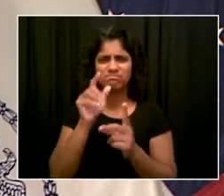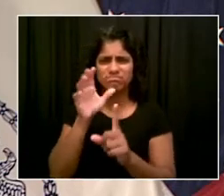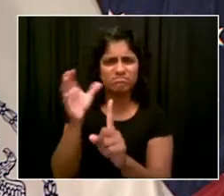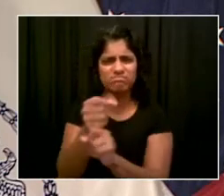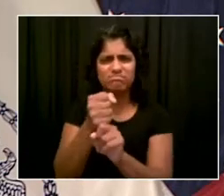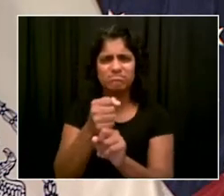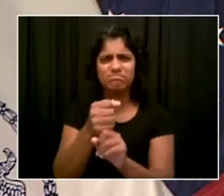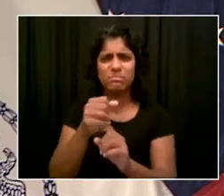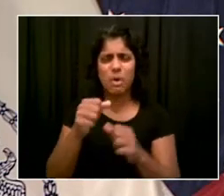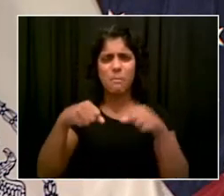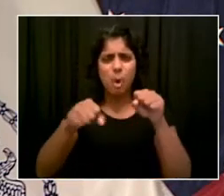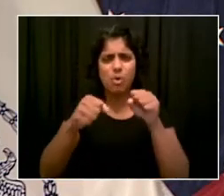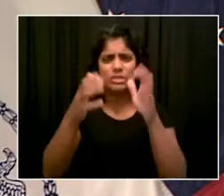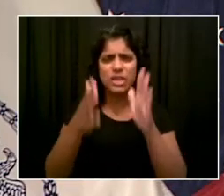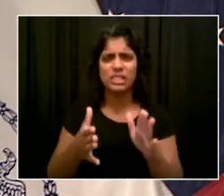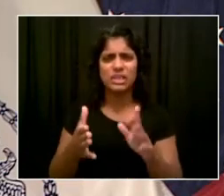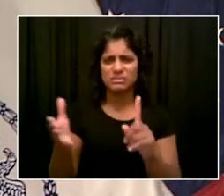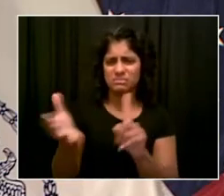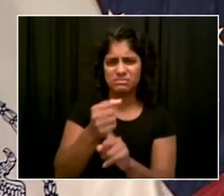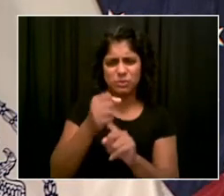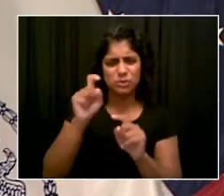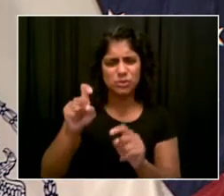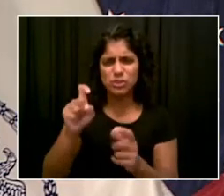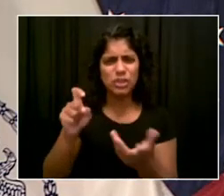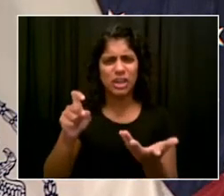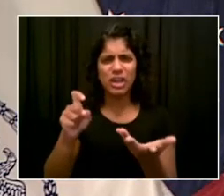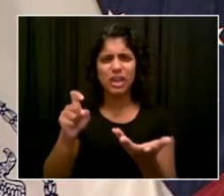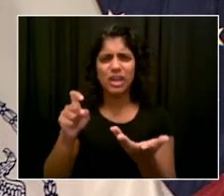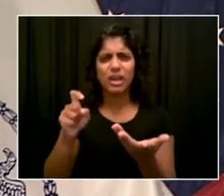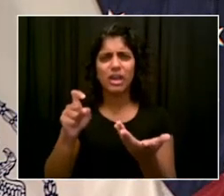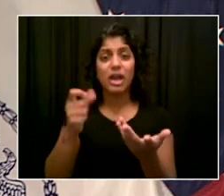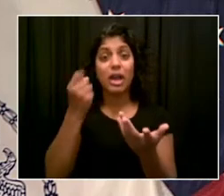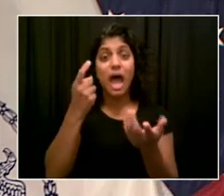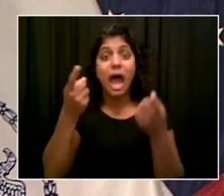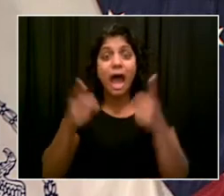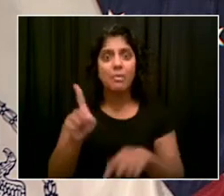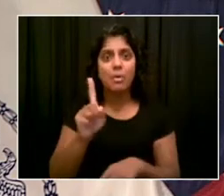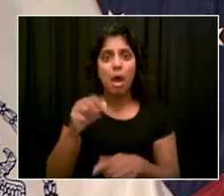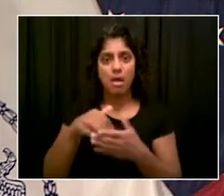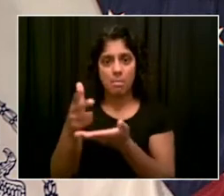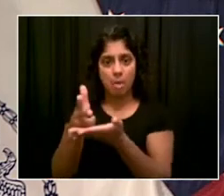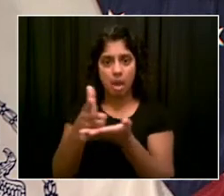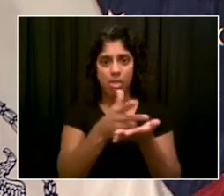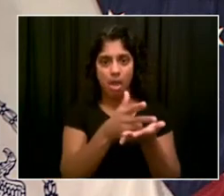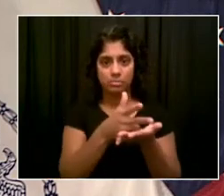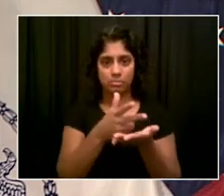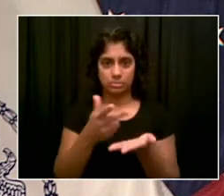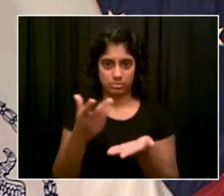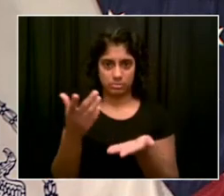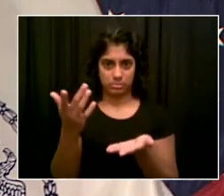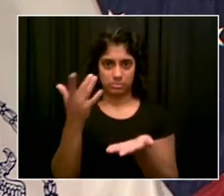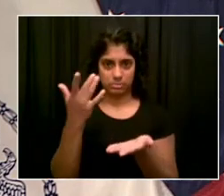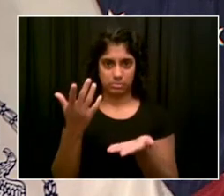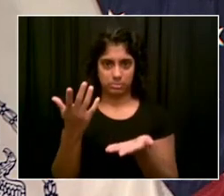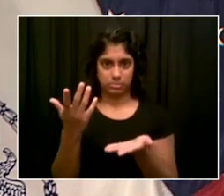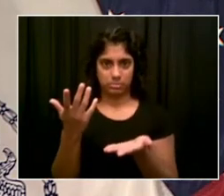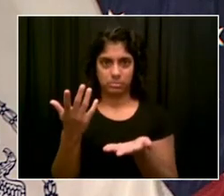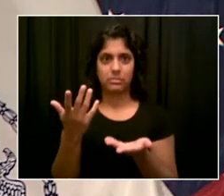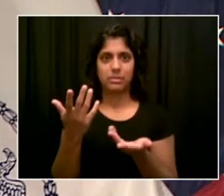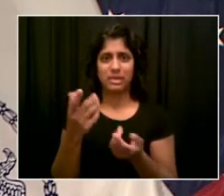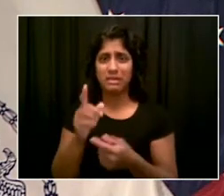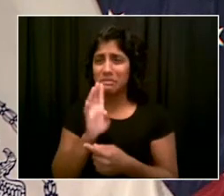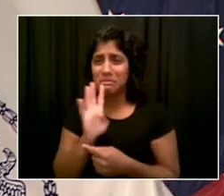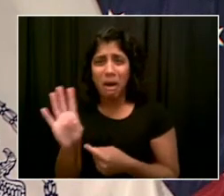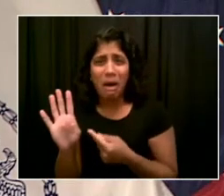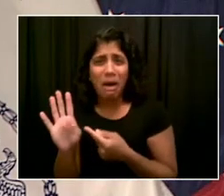but still a 4-year-old is in critical condition. It's a real serious issue, and my heart goes out as a parent to